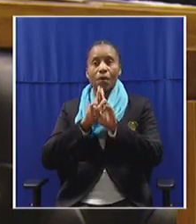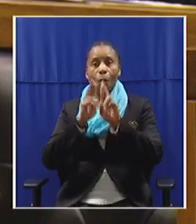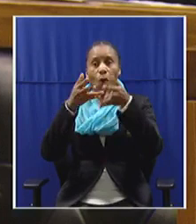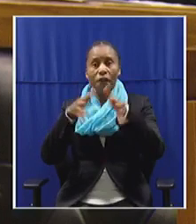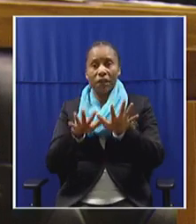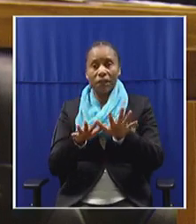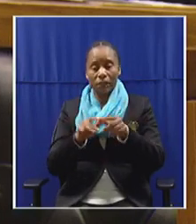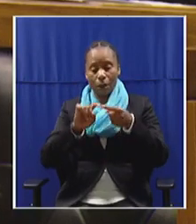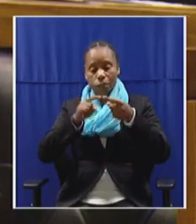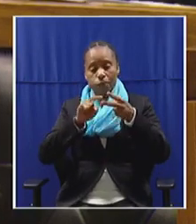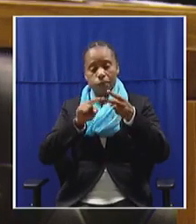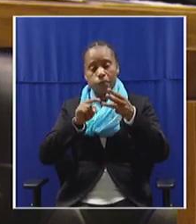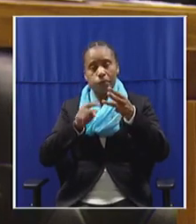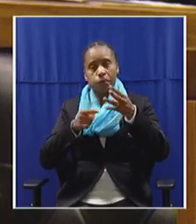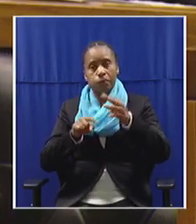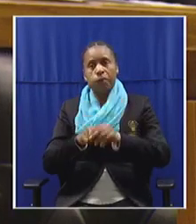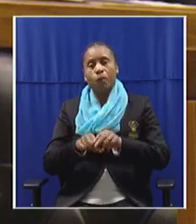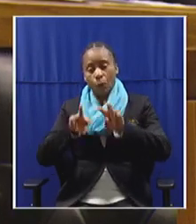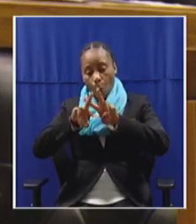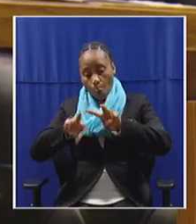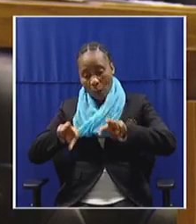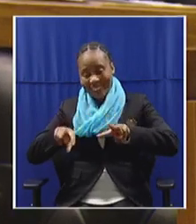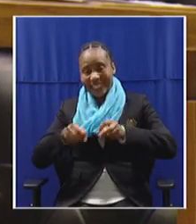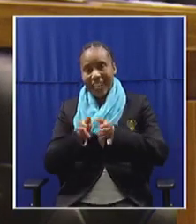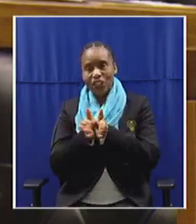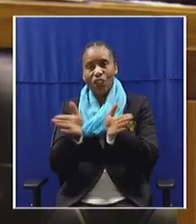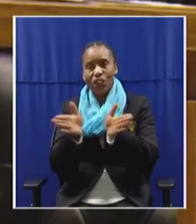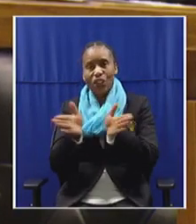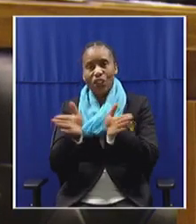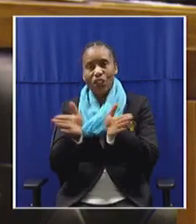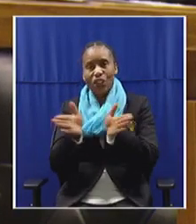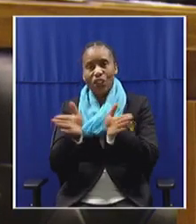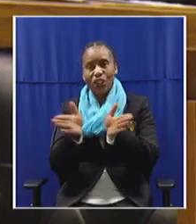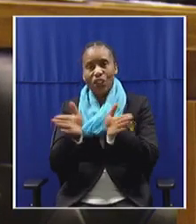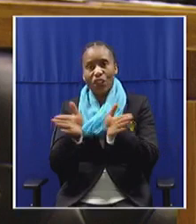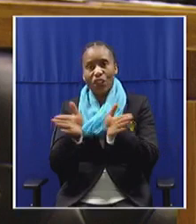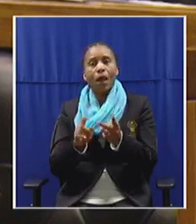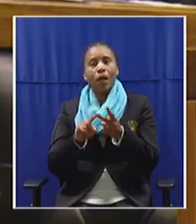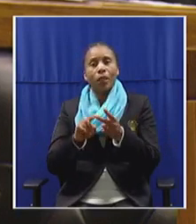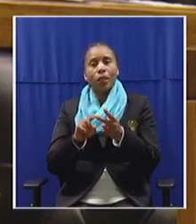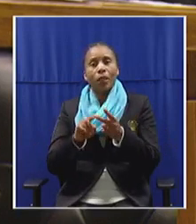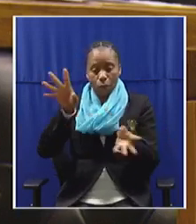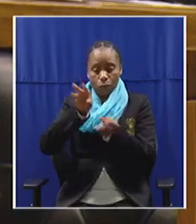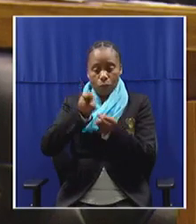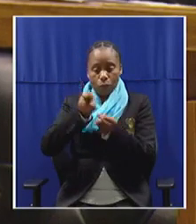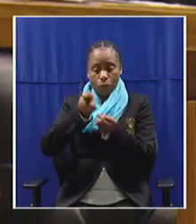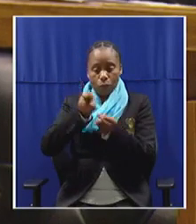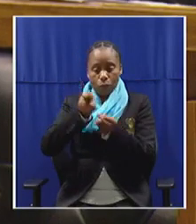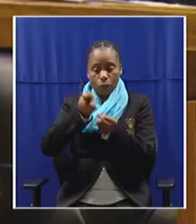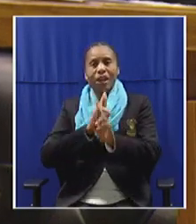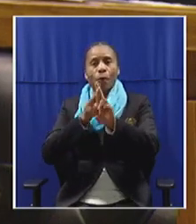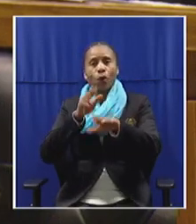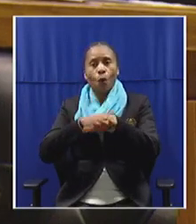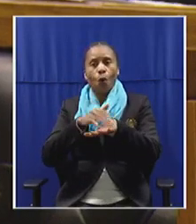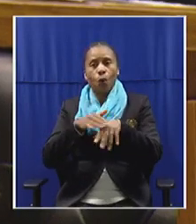following findings of the Auditor General in the Consolidated General Report on the local government